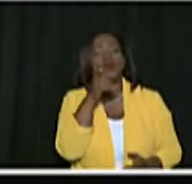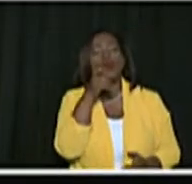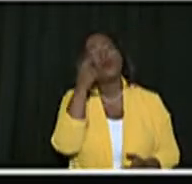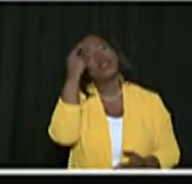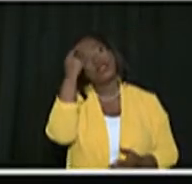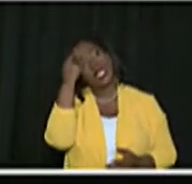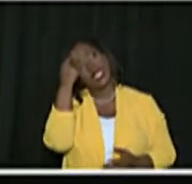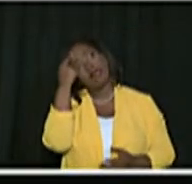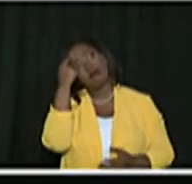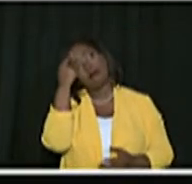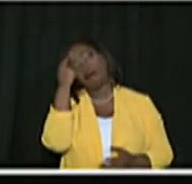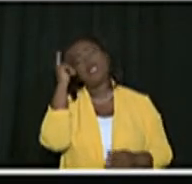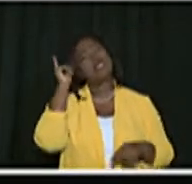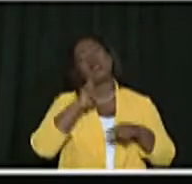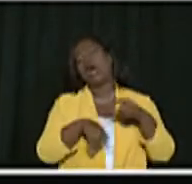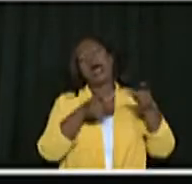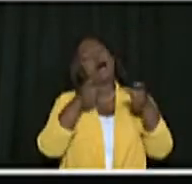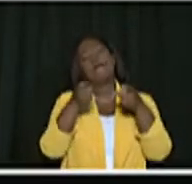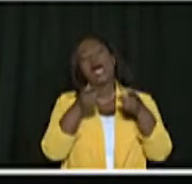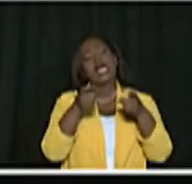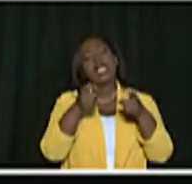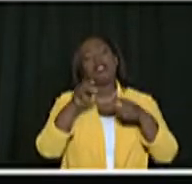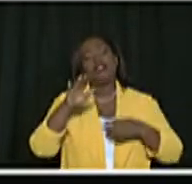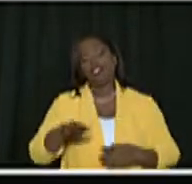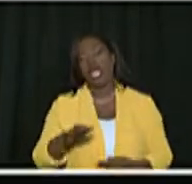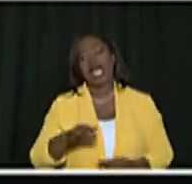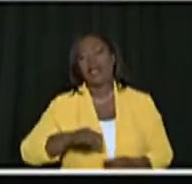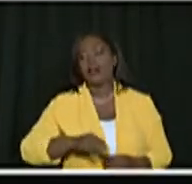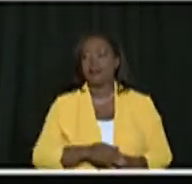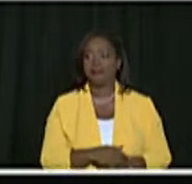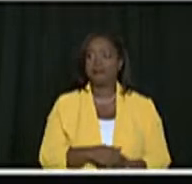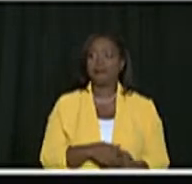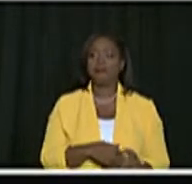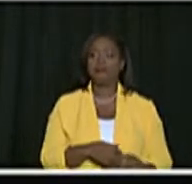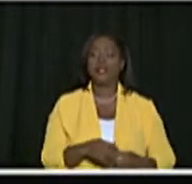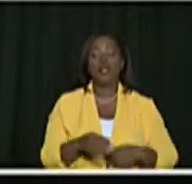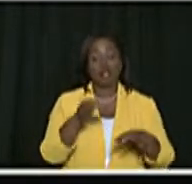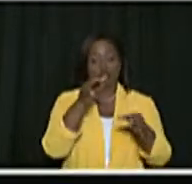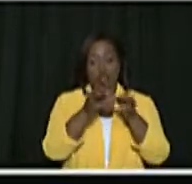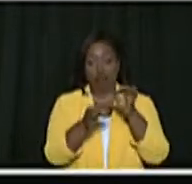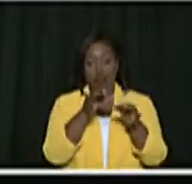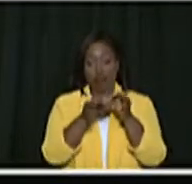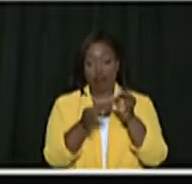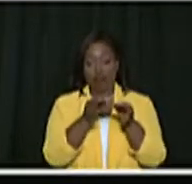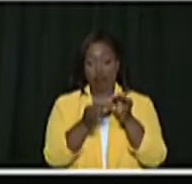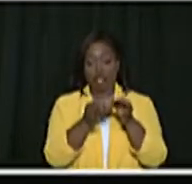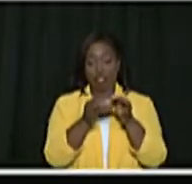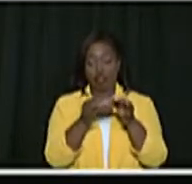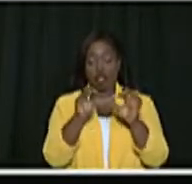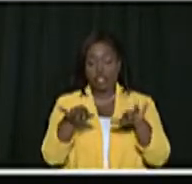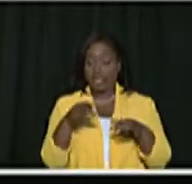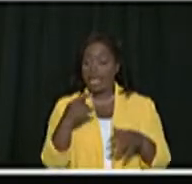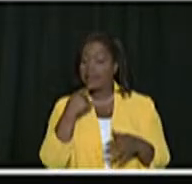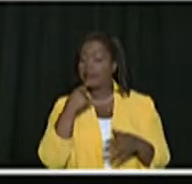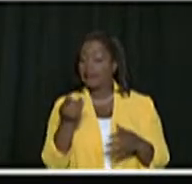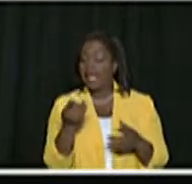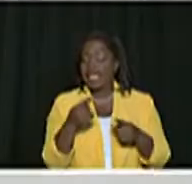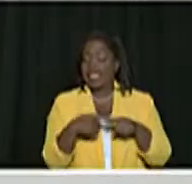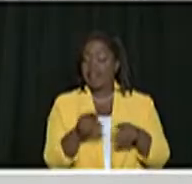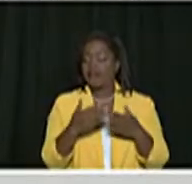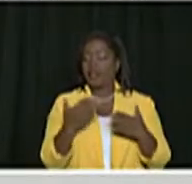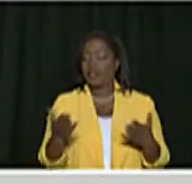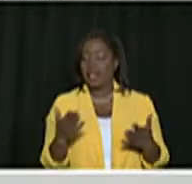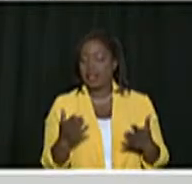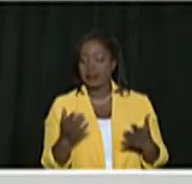the court and advise that they can't. And the judge in that regard can give several orders, which correctional order is one of